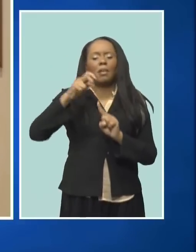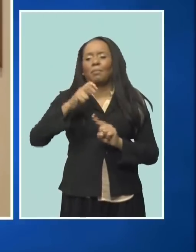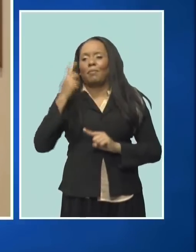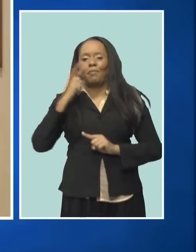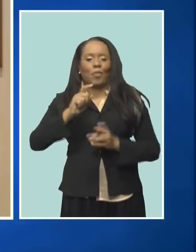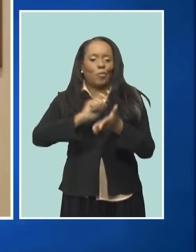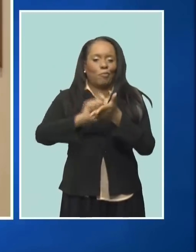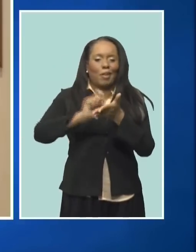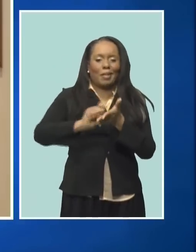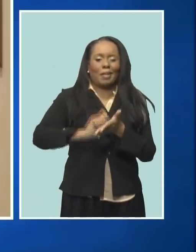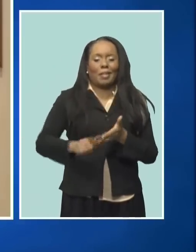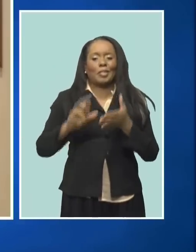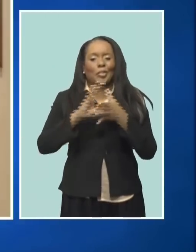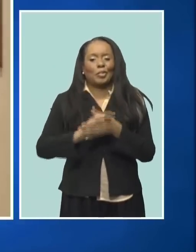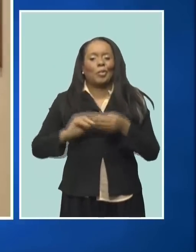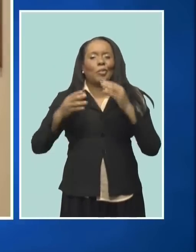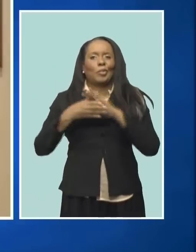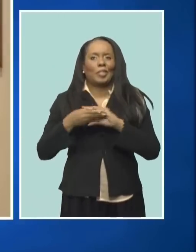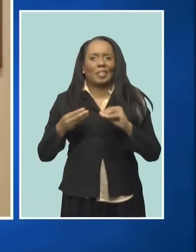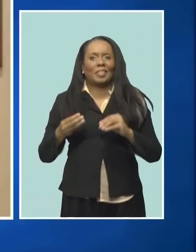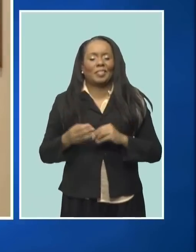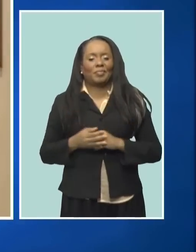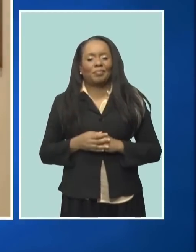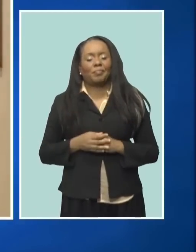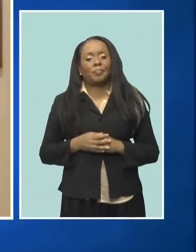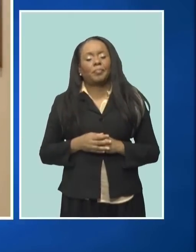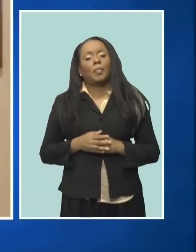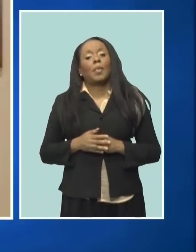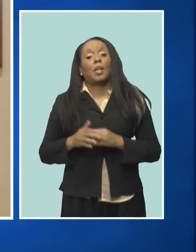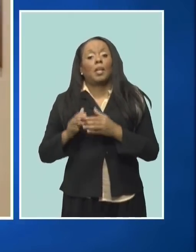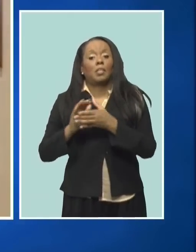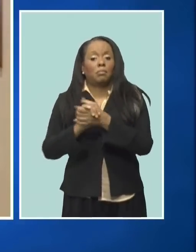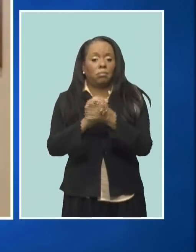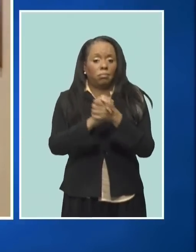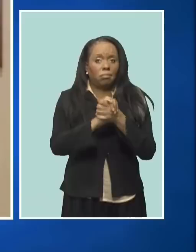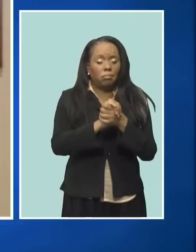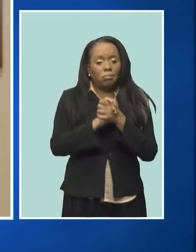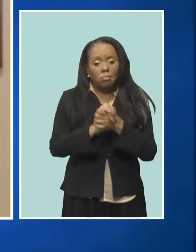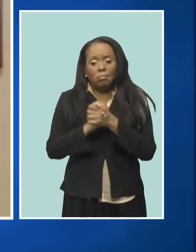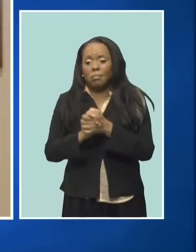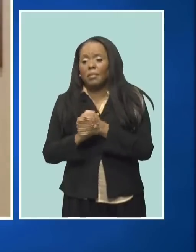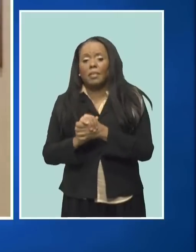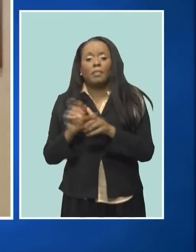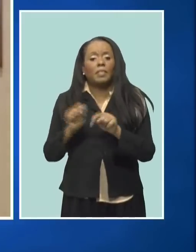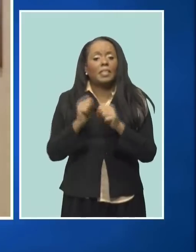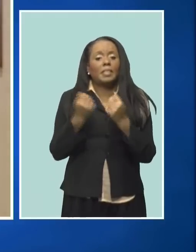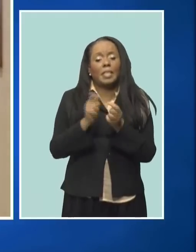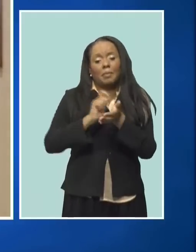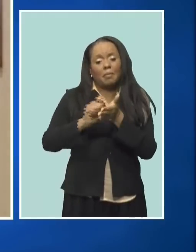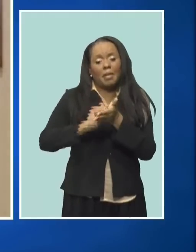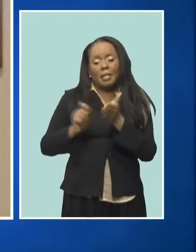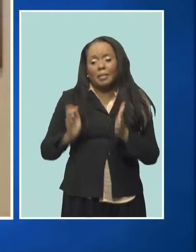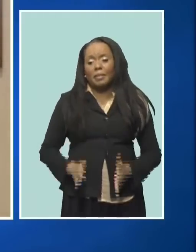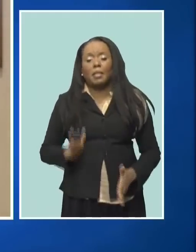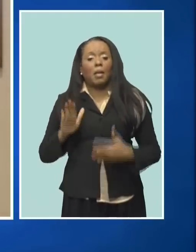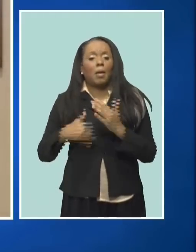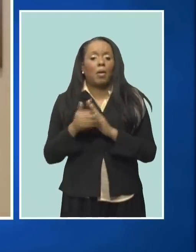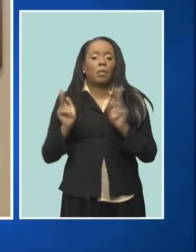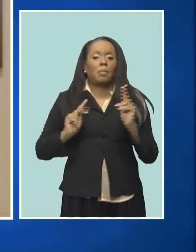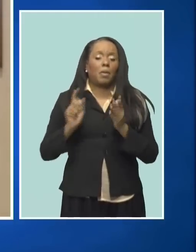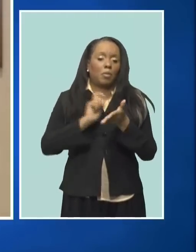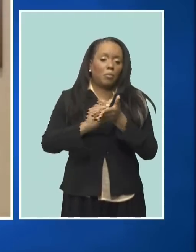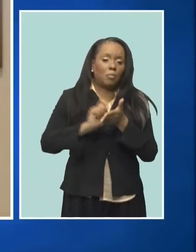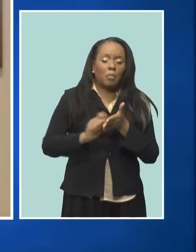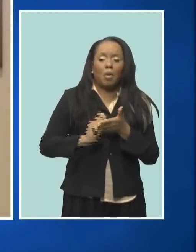storytelling. I want to offer my warmest congratulations to the editorial team, the contributors, and everyone